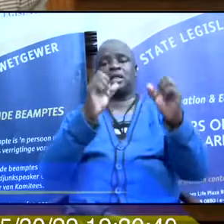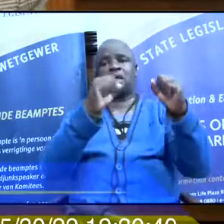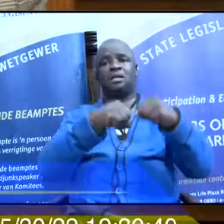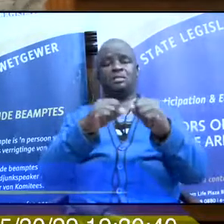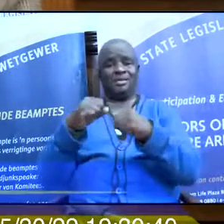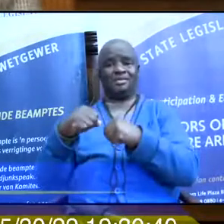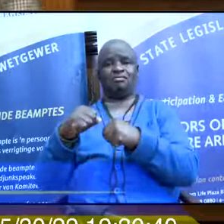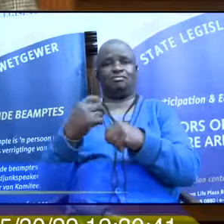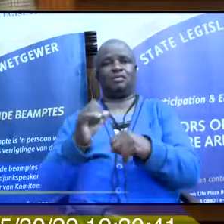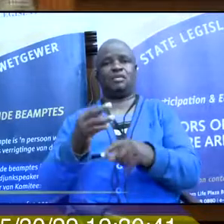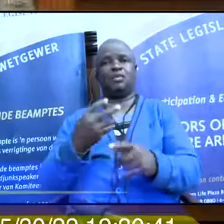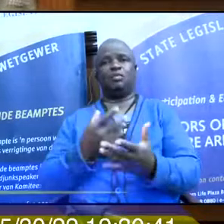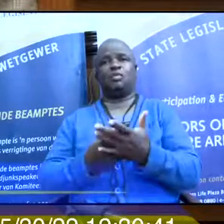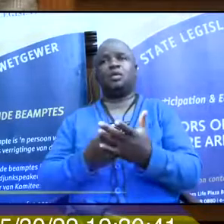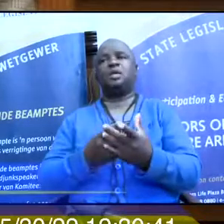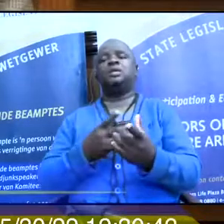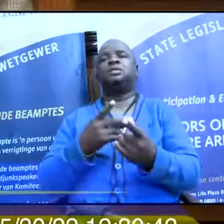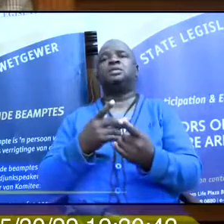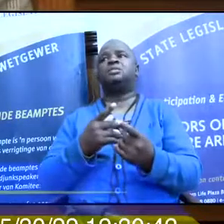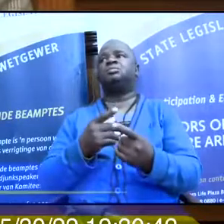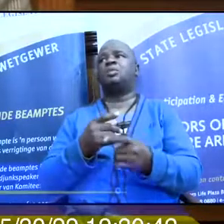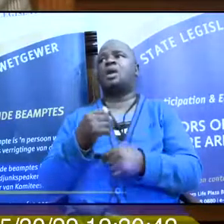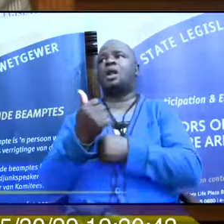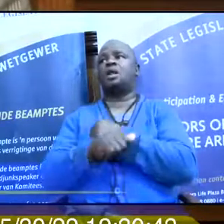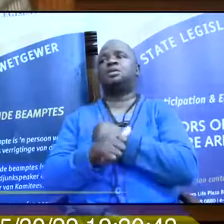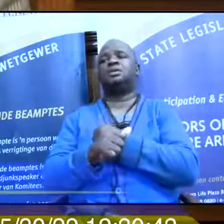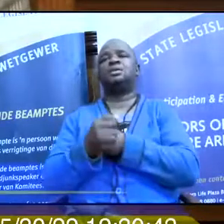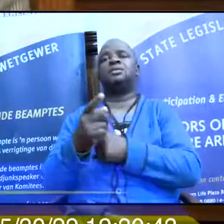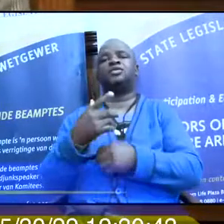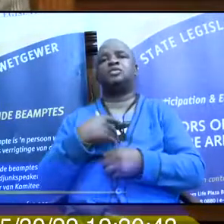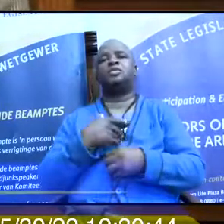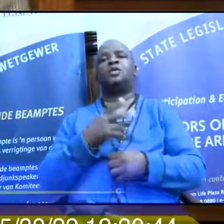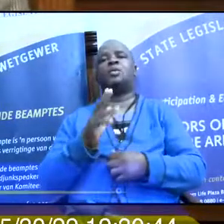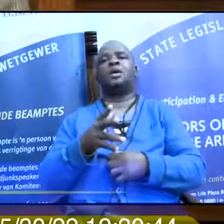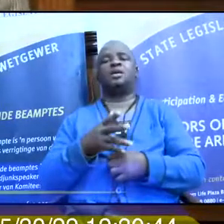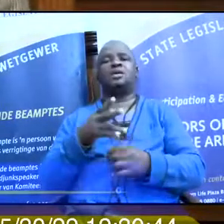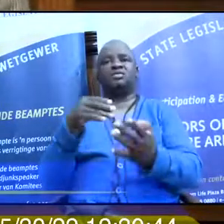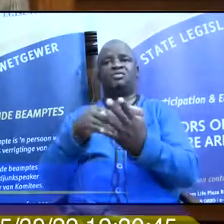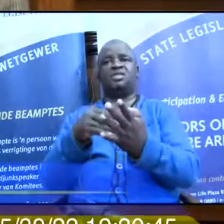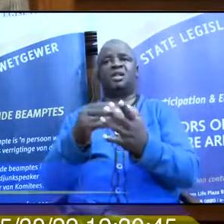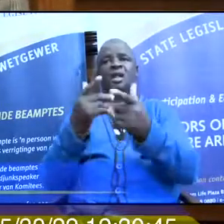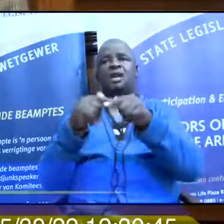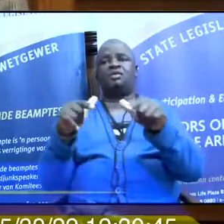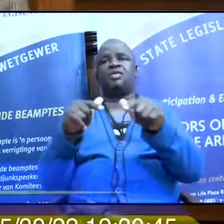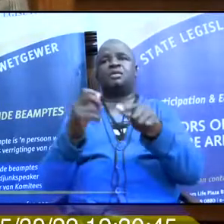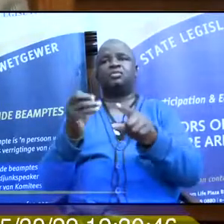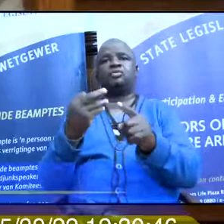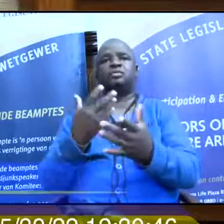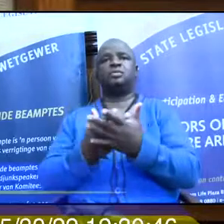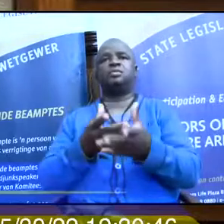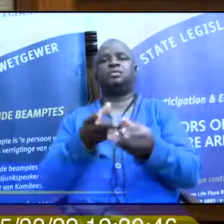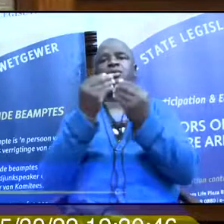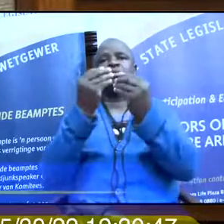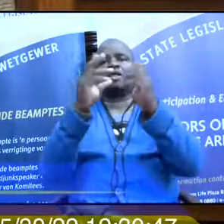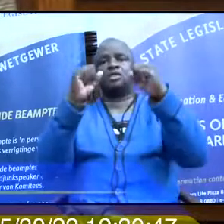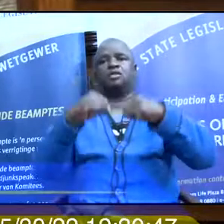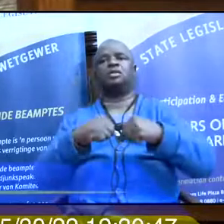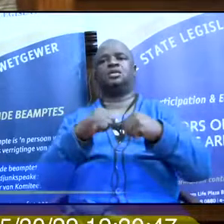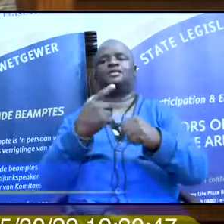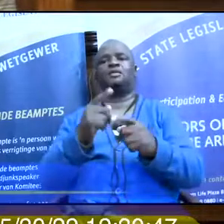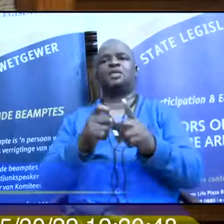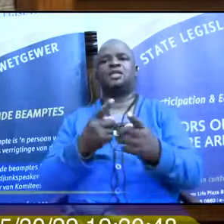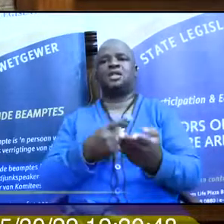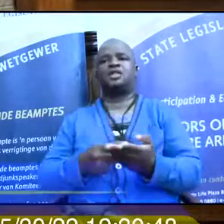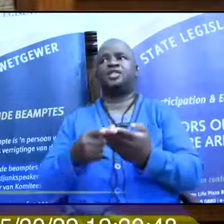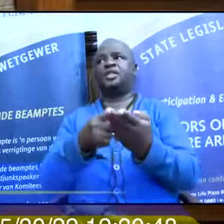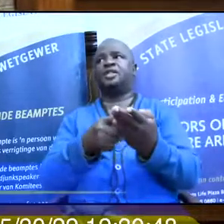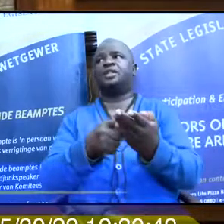discussion and lastly we are going to arrive to a point wherein we have resolution of our discussion and